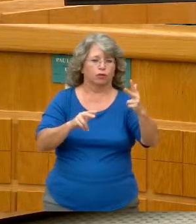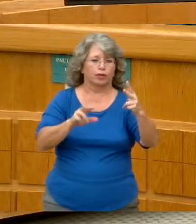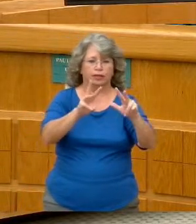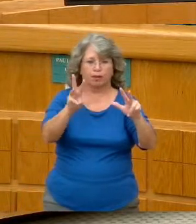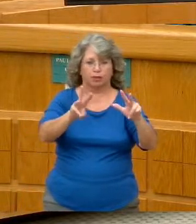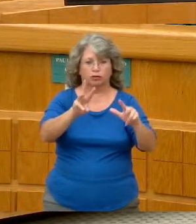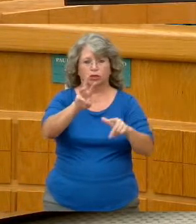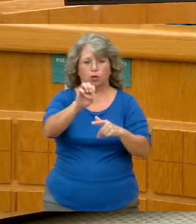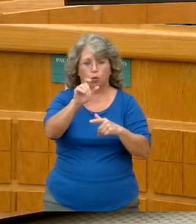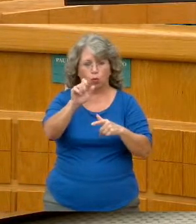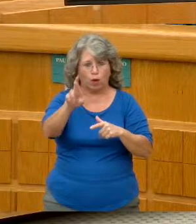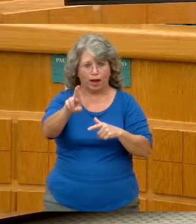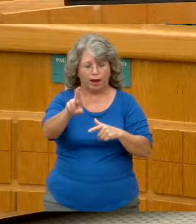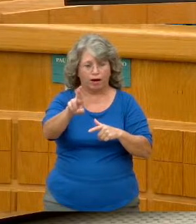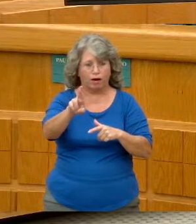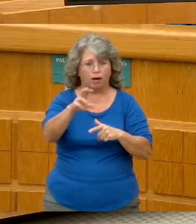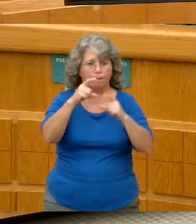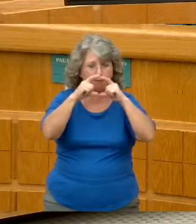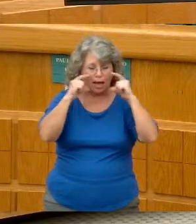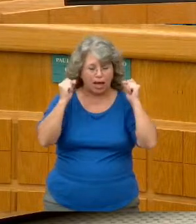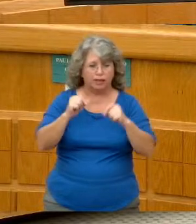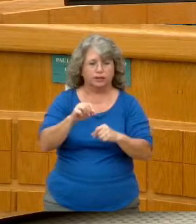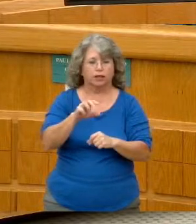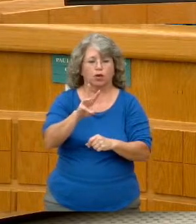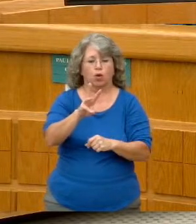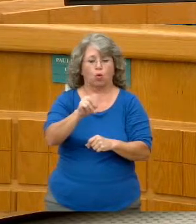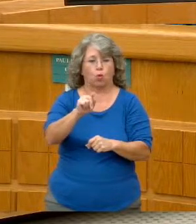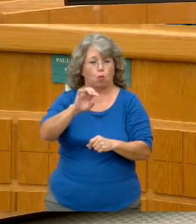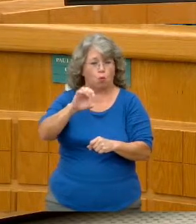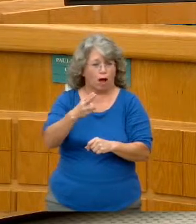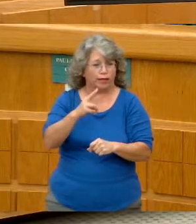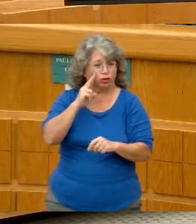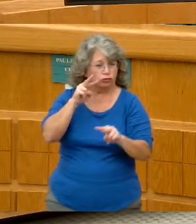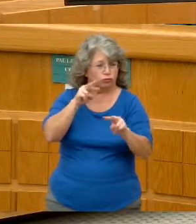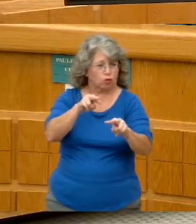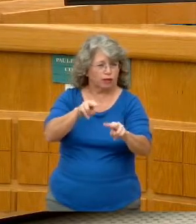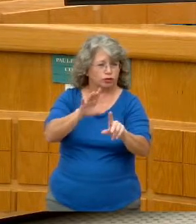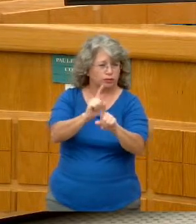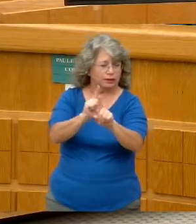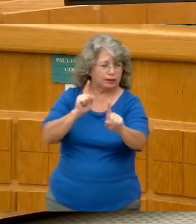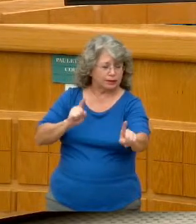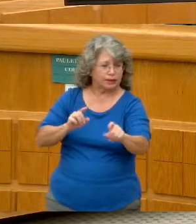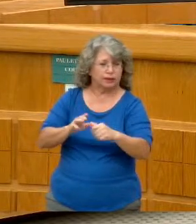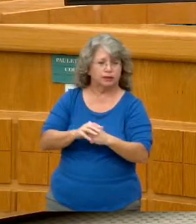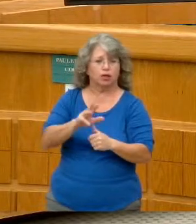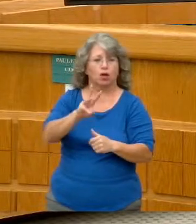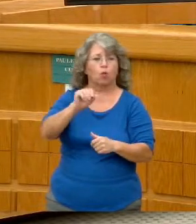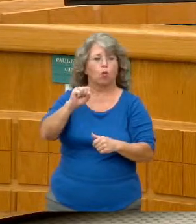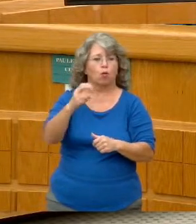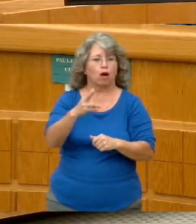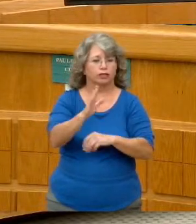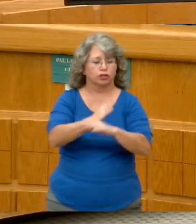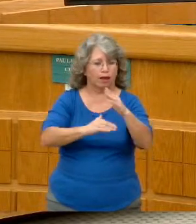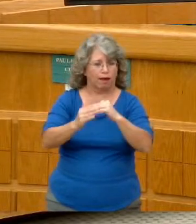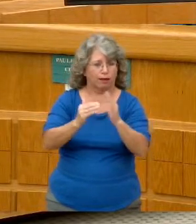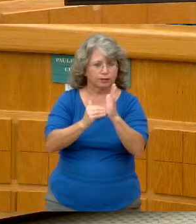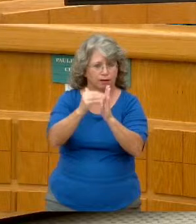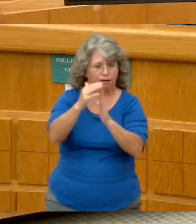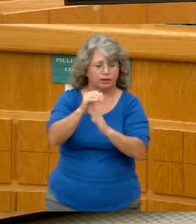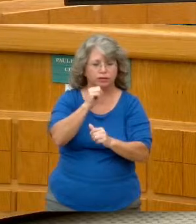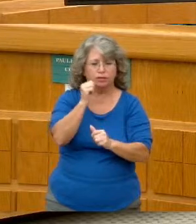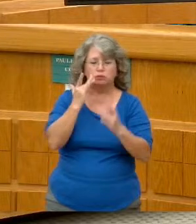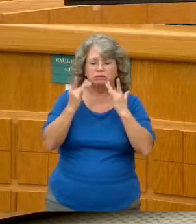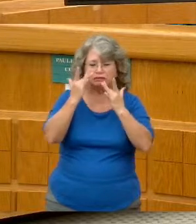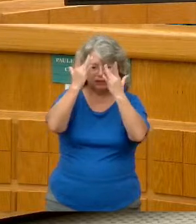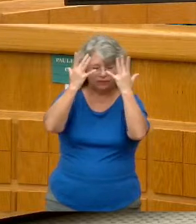distance, and wash your hands as often as possible. Don't touch your eyes, nose, and mouth with unwashed hands, and stay home